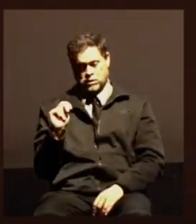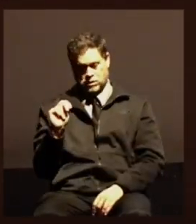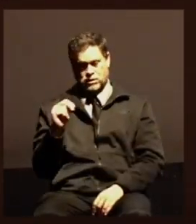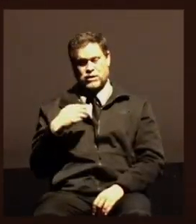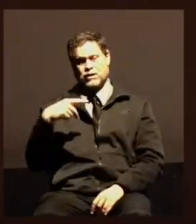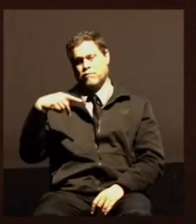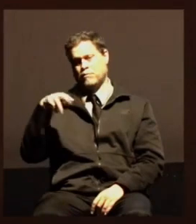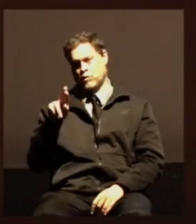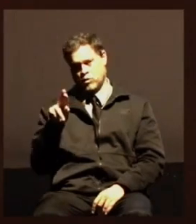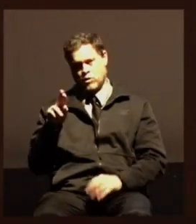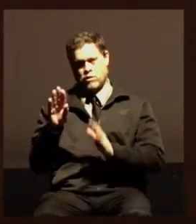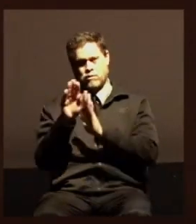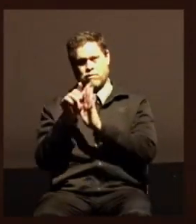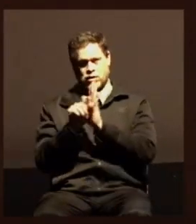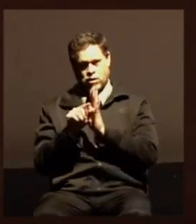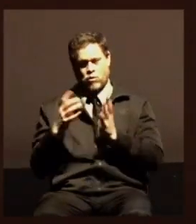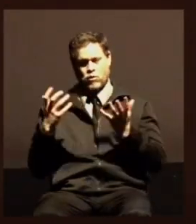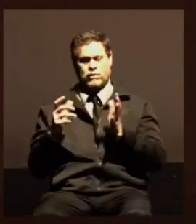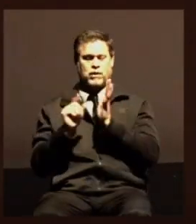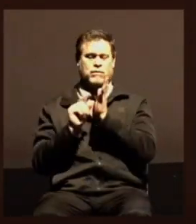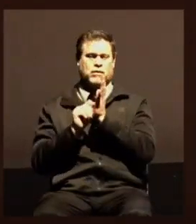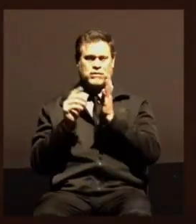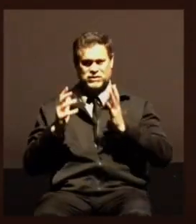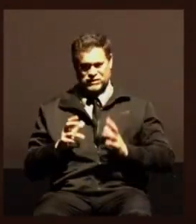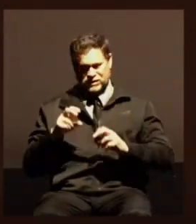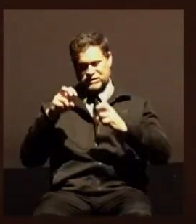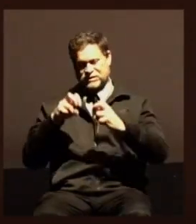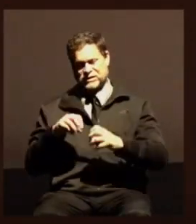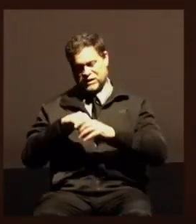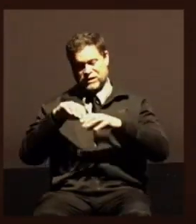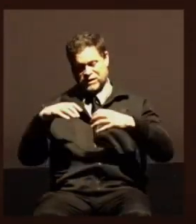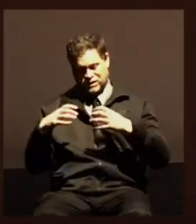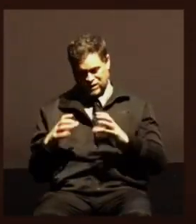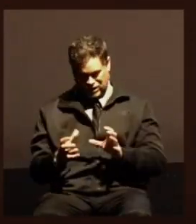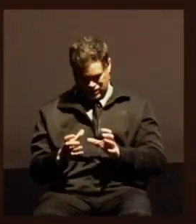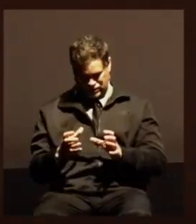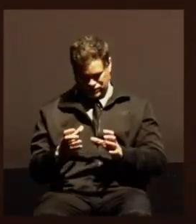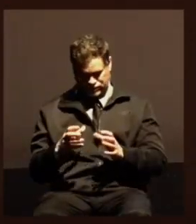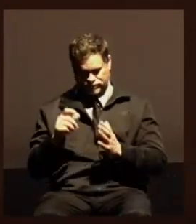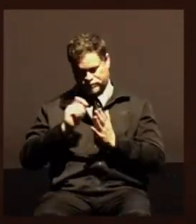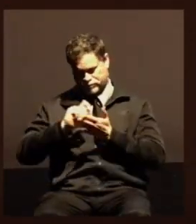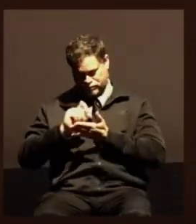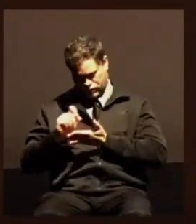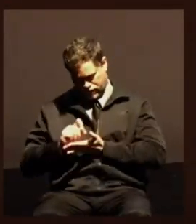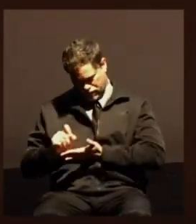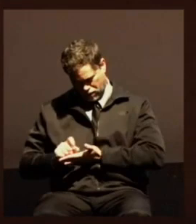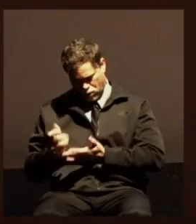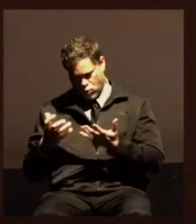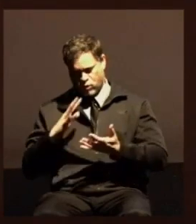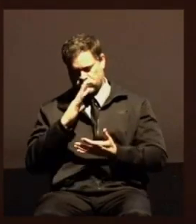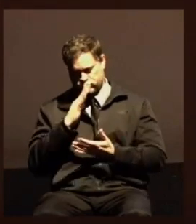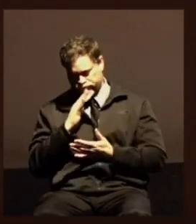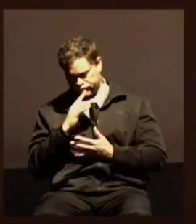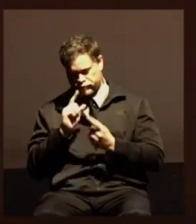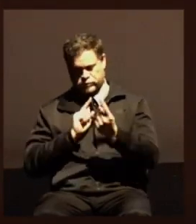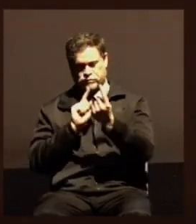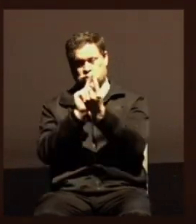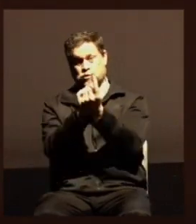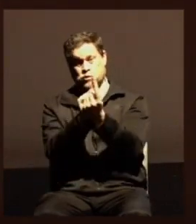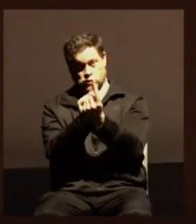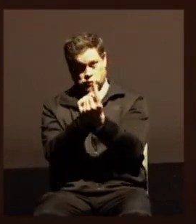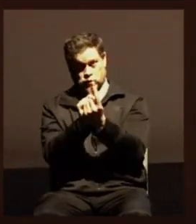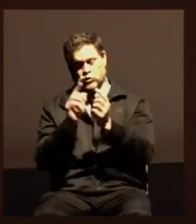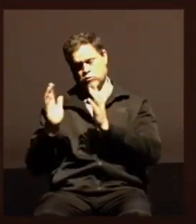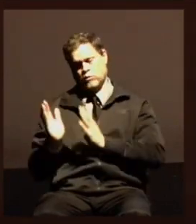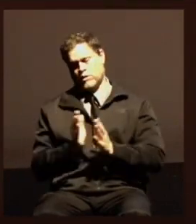had a PR background and I wanted to be a publicist. And I sat in class one day and I wrote myself down a script or key points of what I'm going to say to her when I walk up to her. So